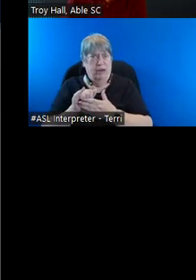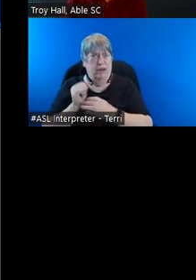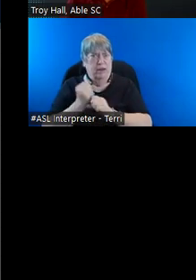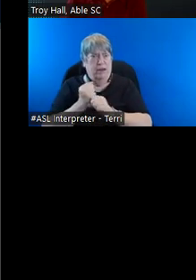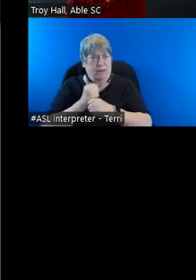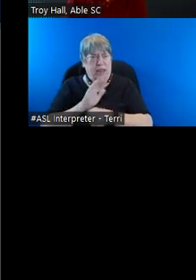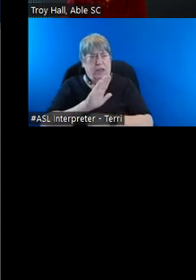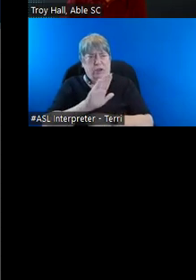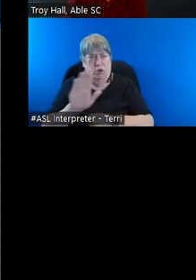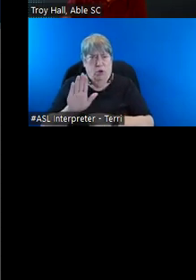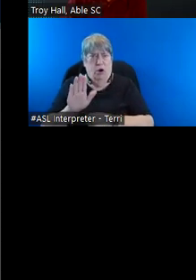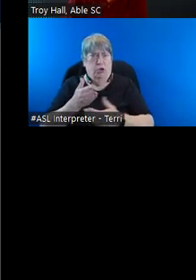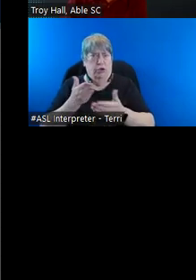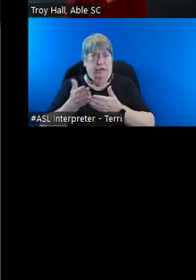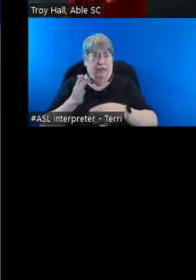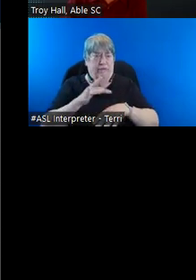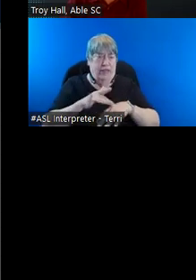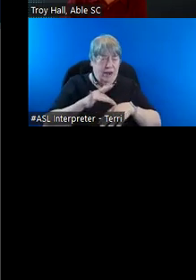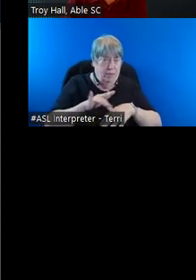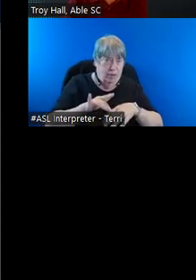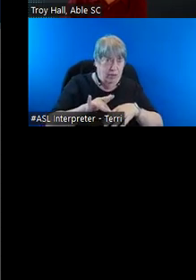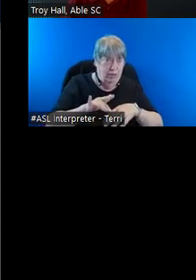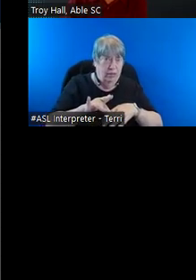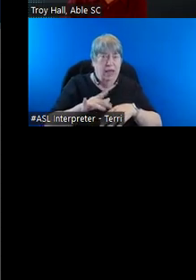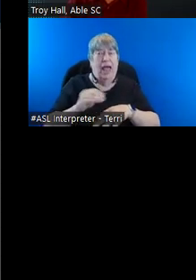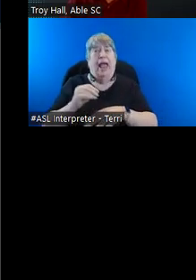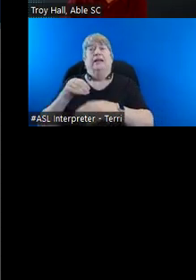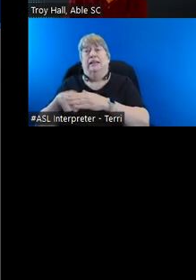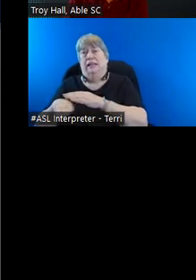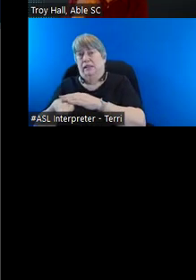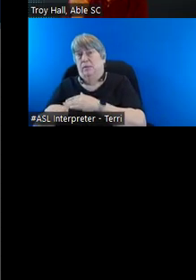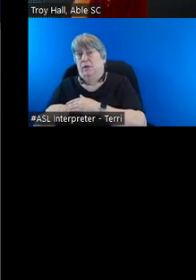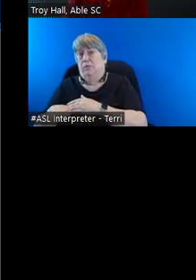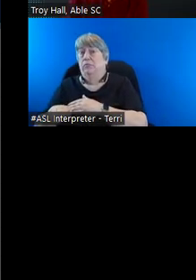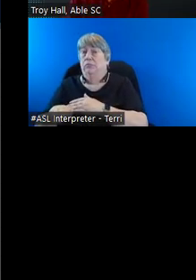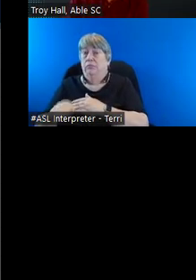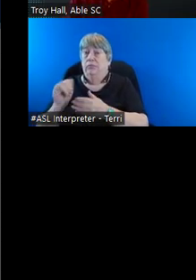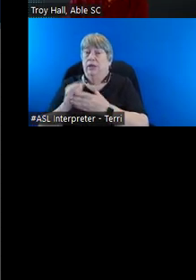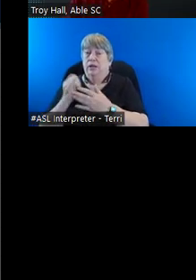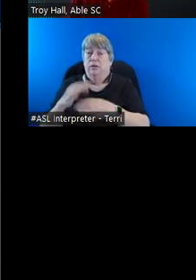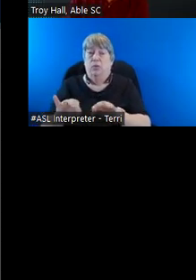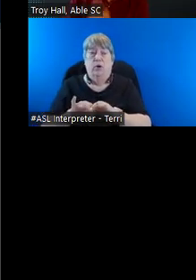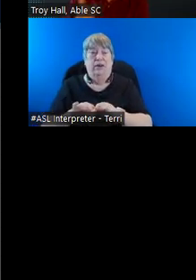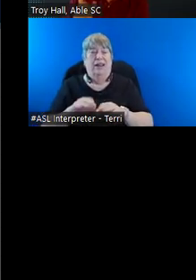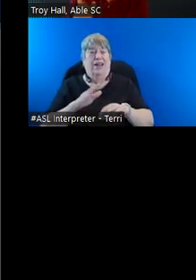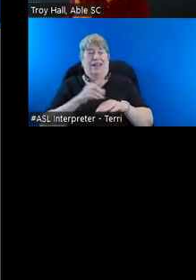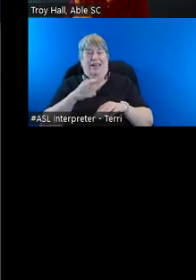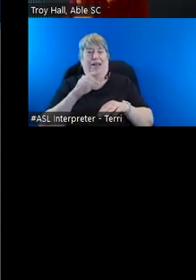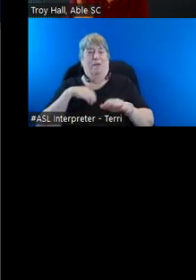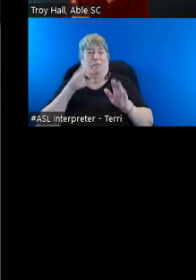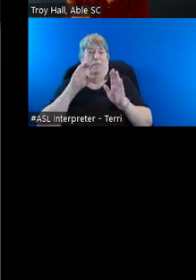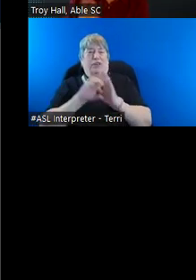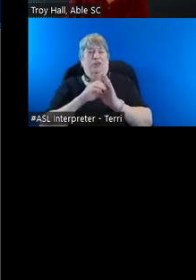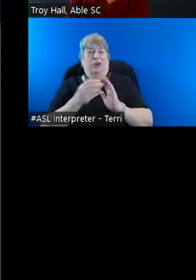available to everyone and to ensure that they are accessible to everyone. On the screen, you'll see an image of 3 young